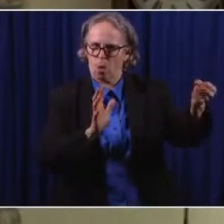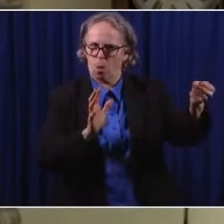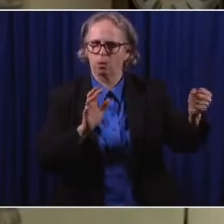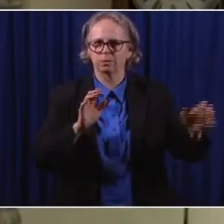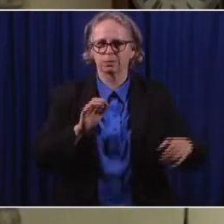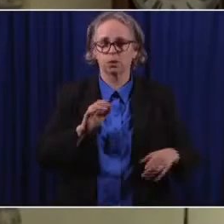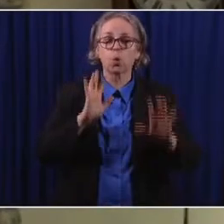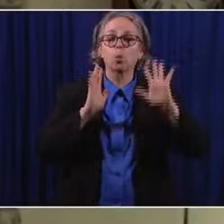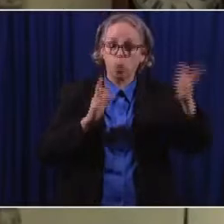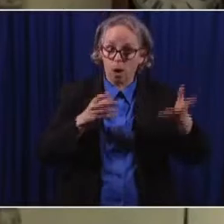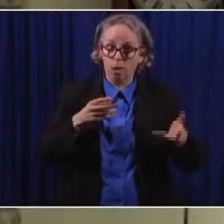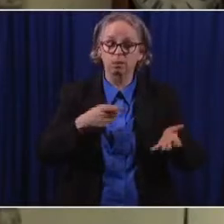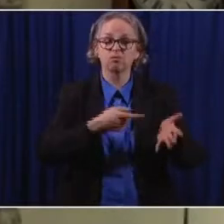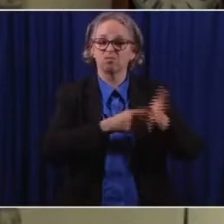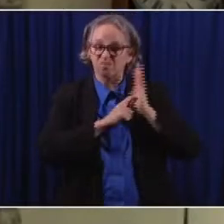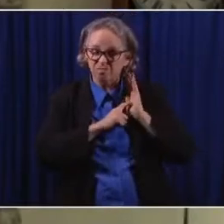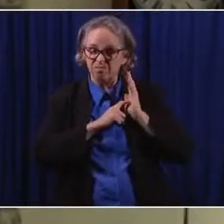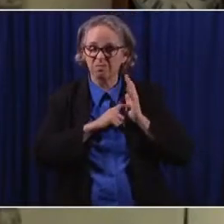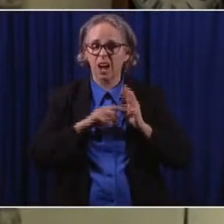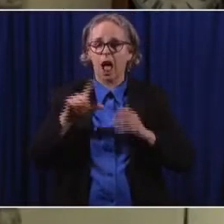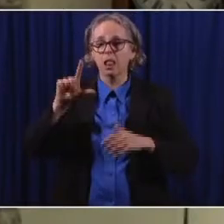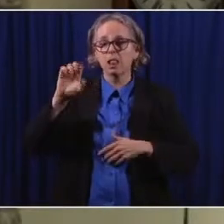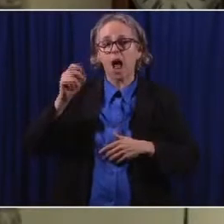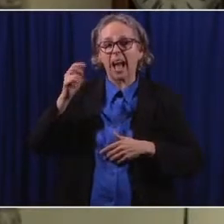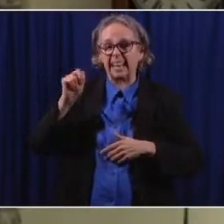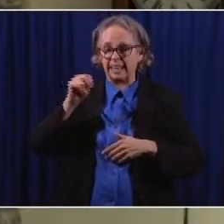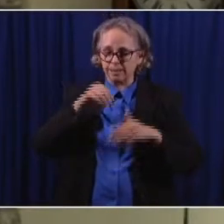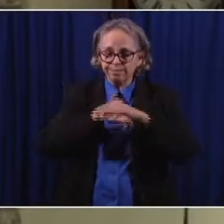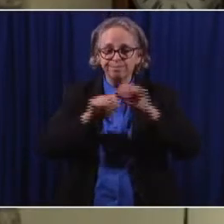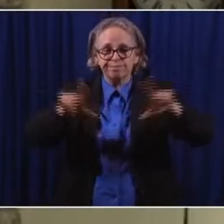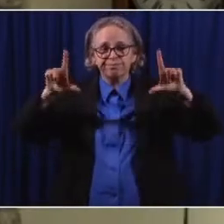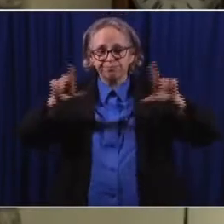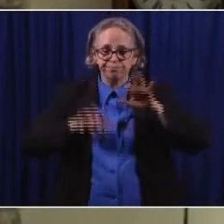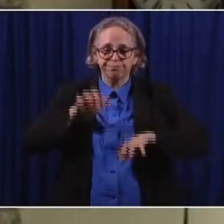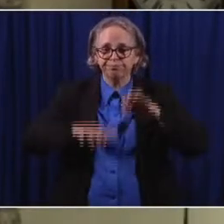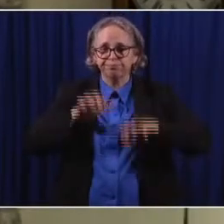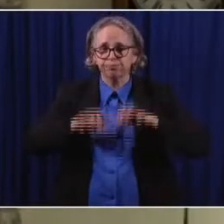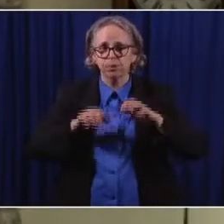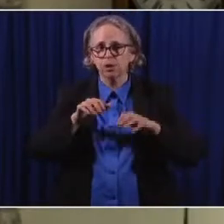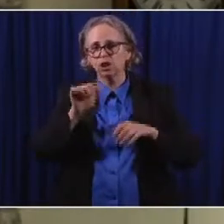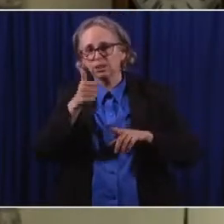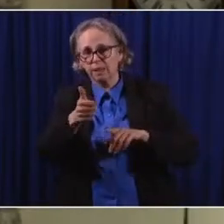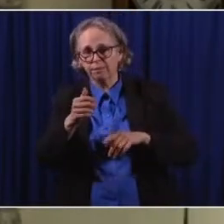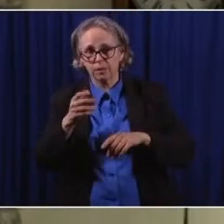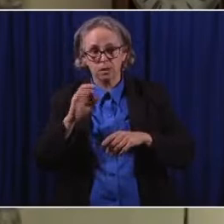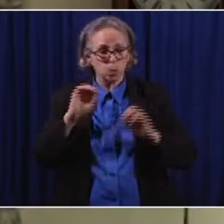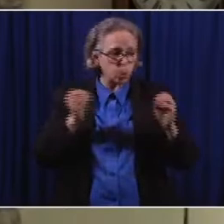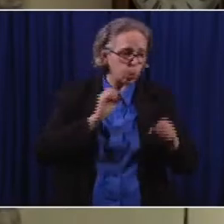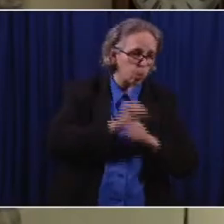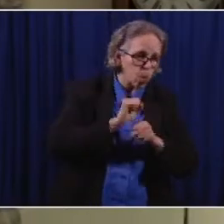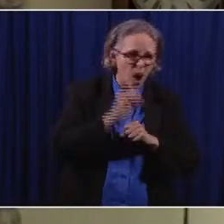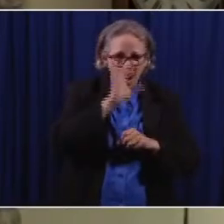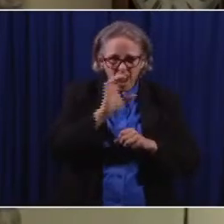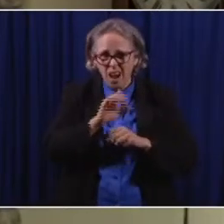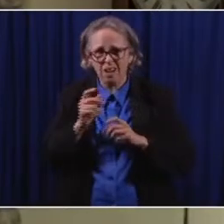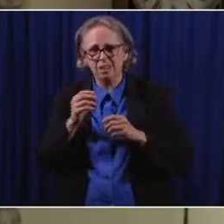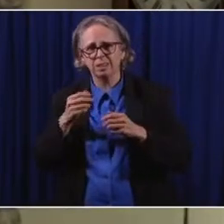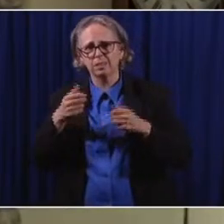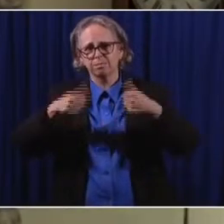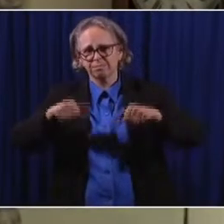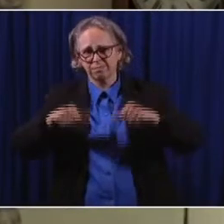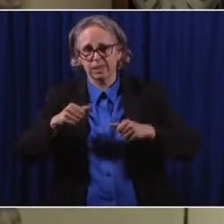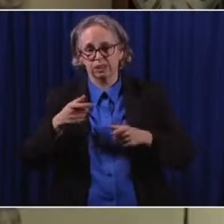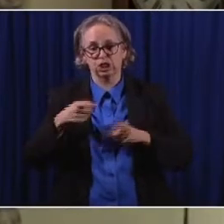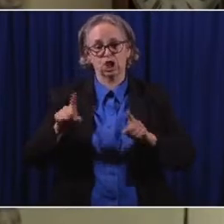to certify that they were unemployed or working reduced hours because of COVID during eligible weeks. These individuals receive